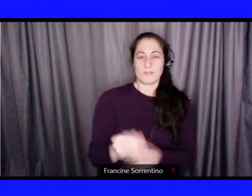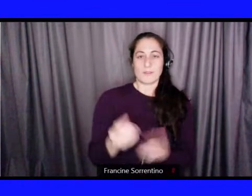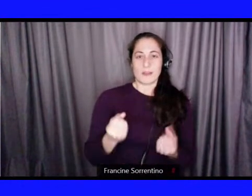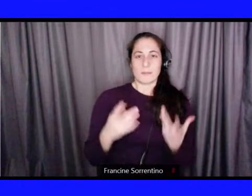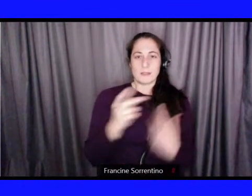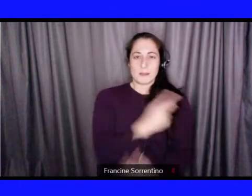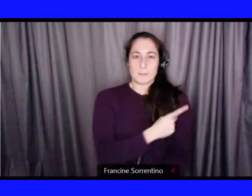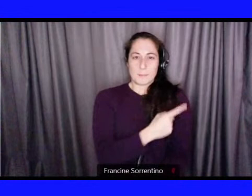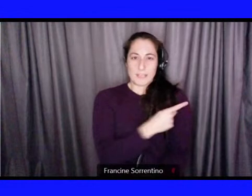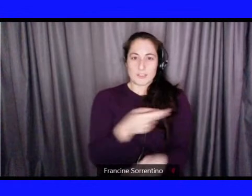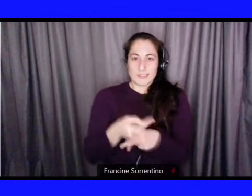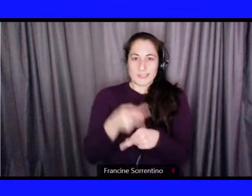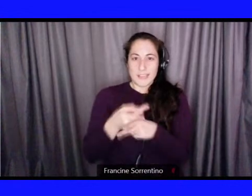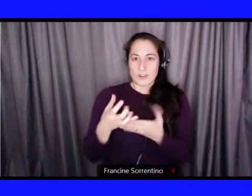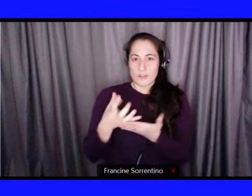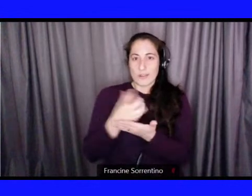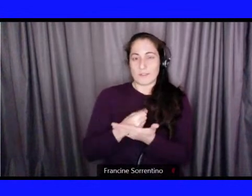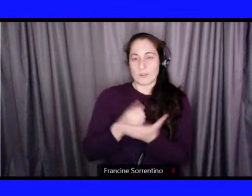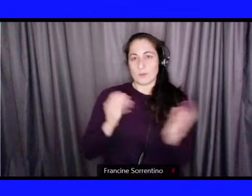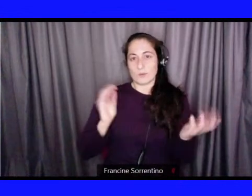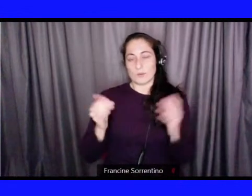hospitals has stayed